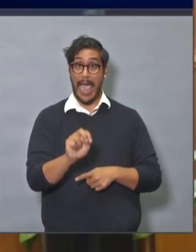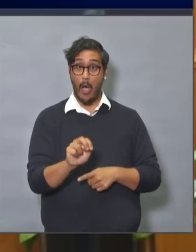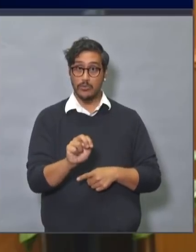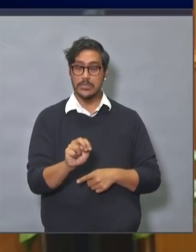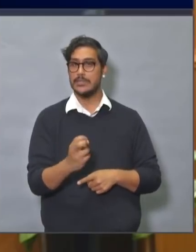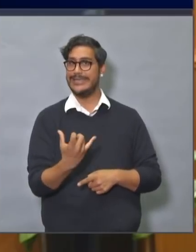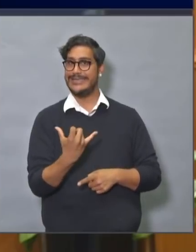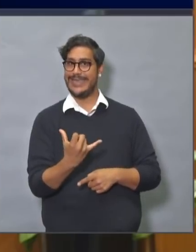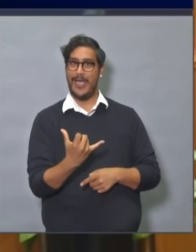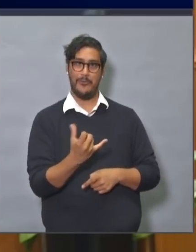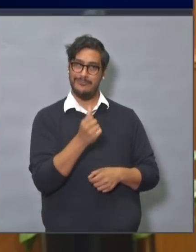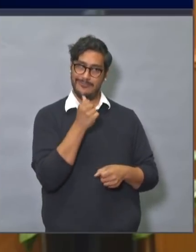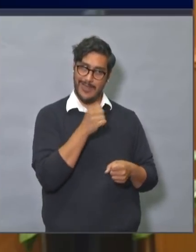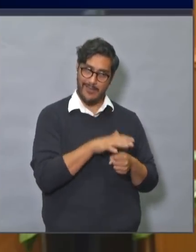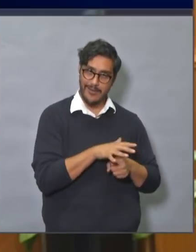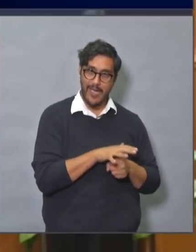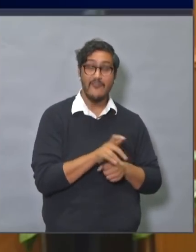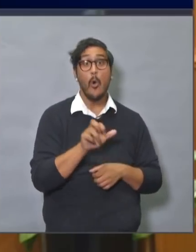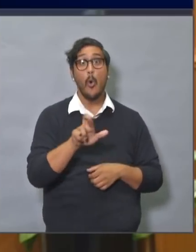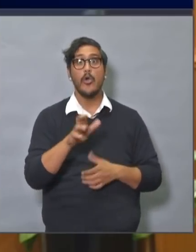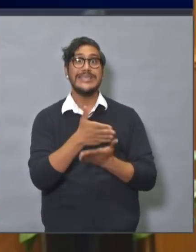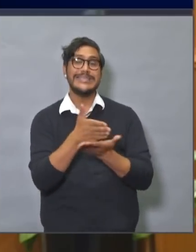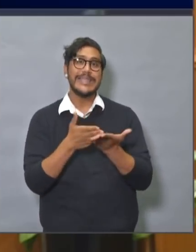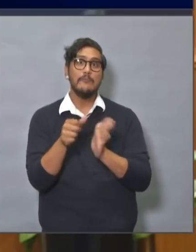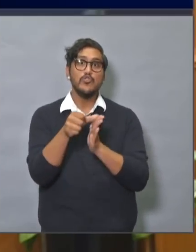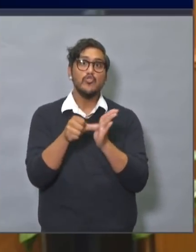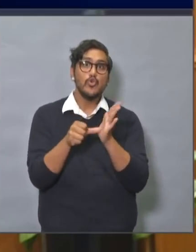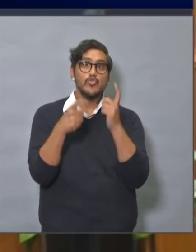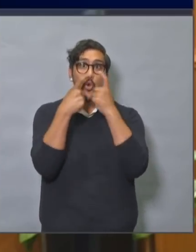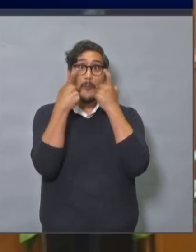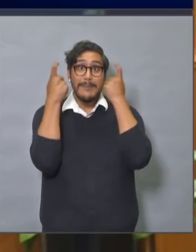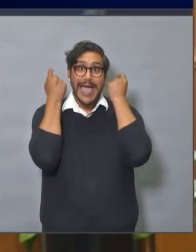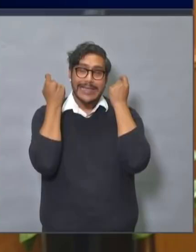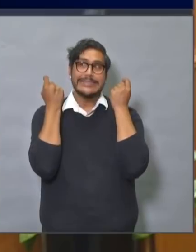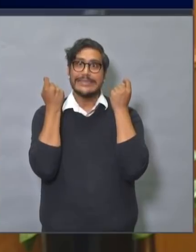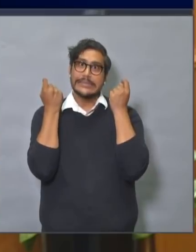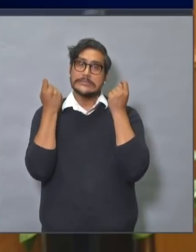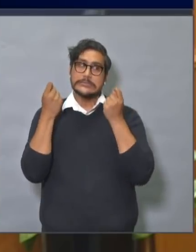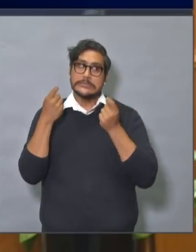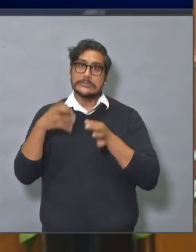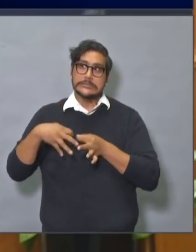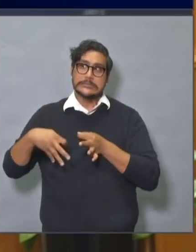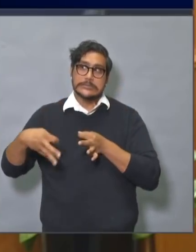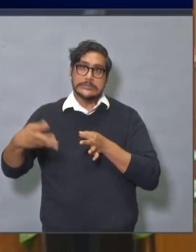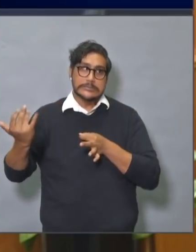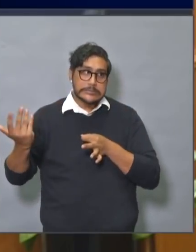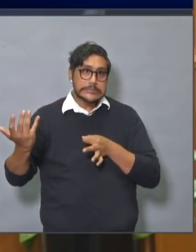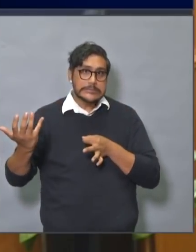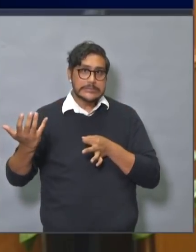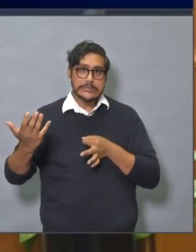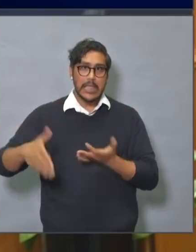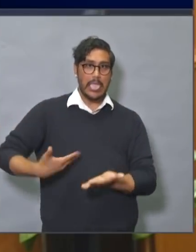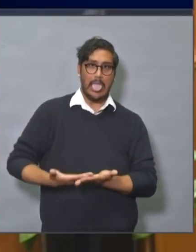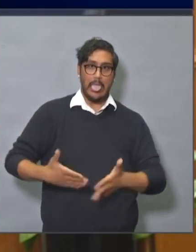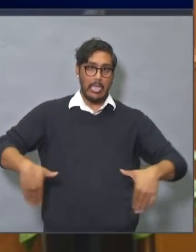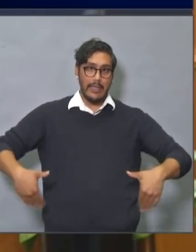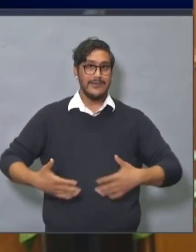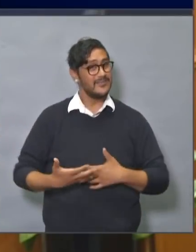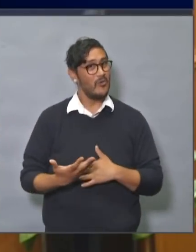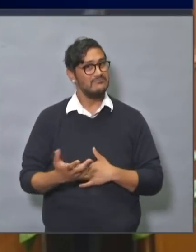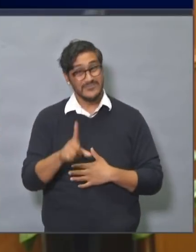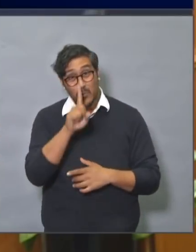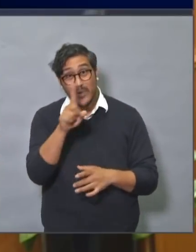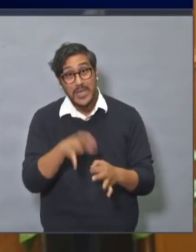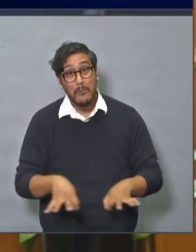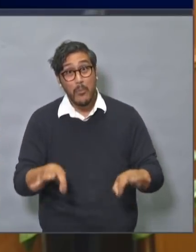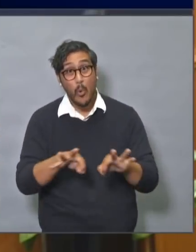or surgical masks are slightly behind on schedules, and it is really, really important that everybody who's on the